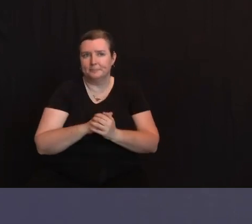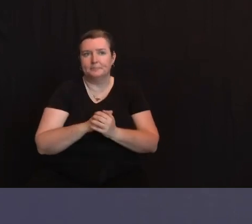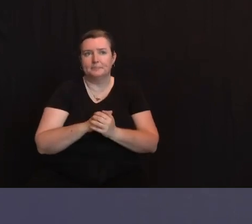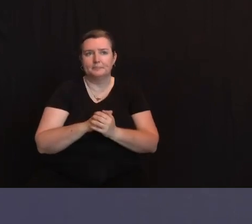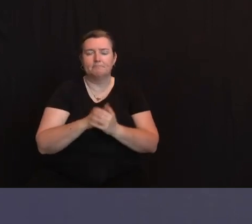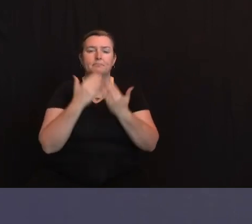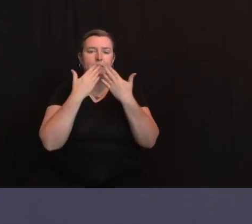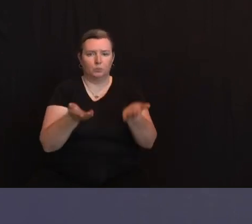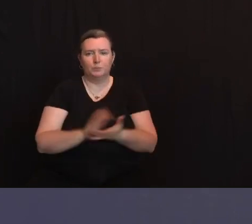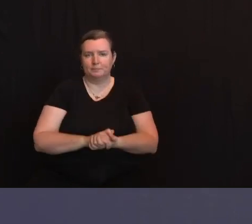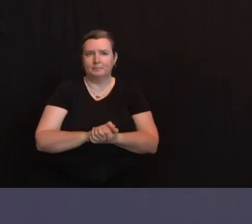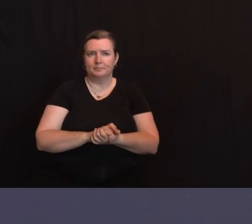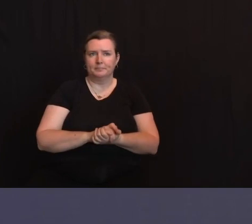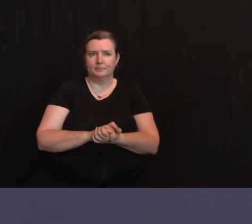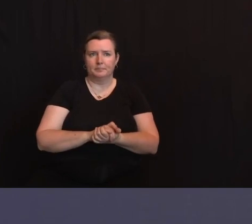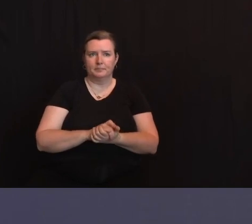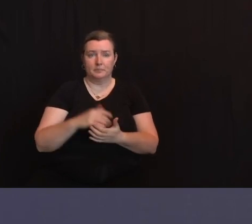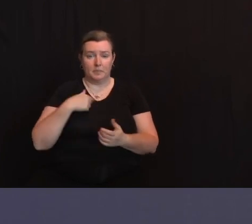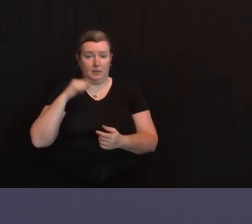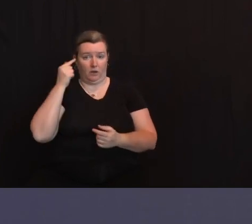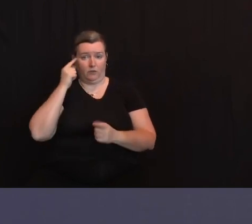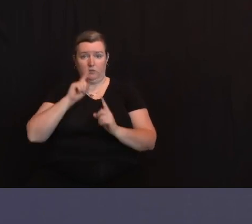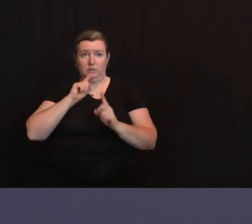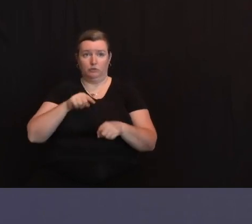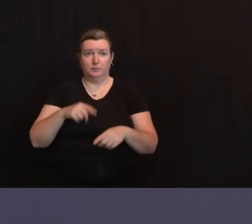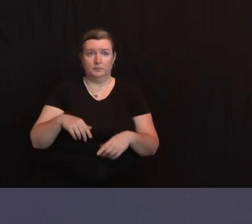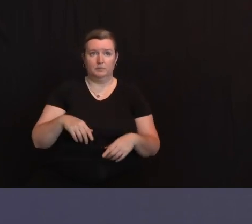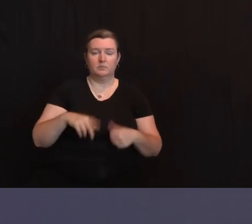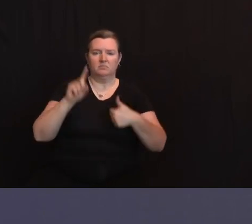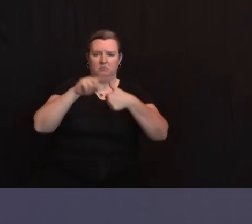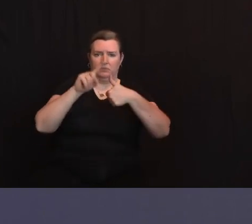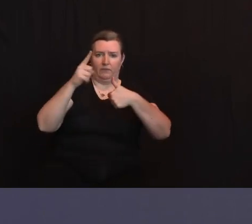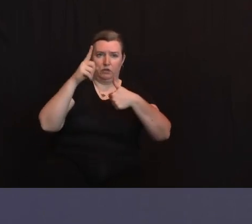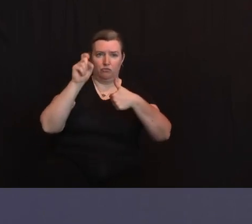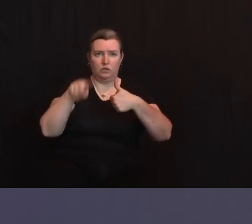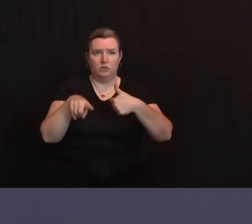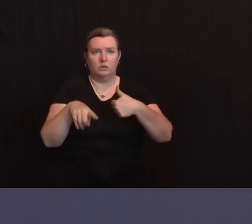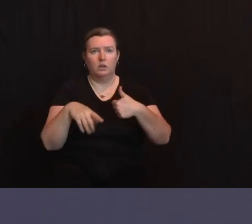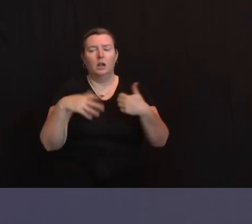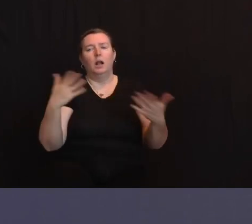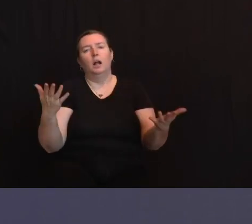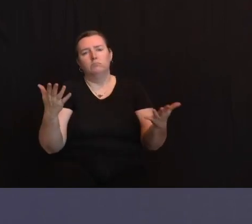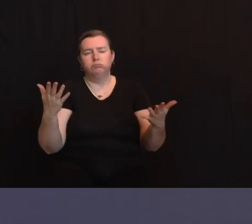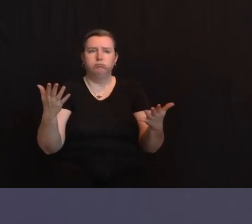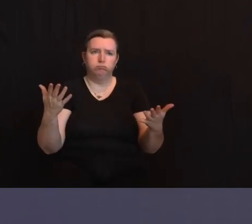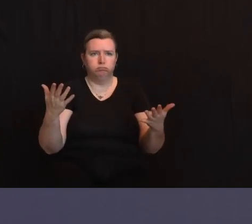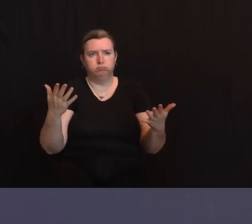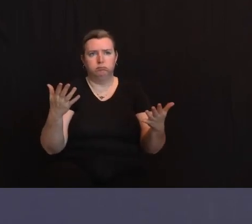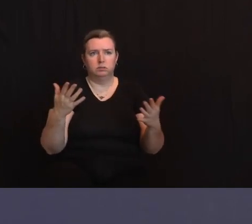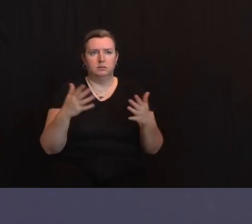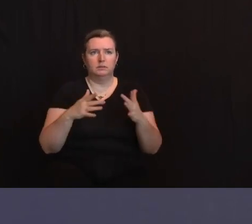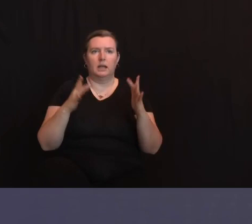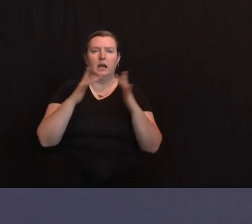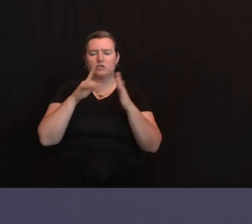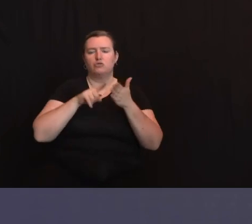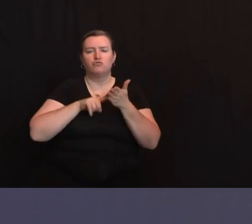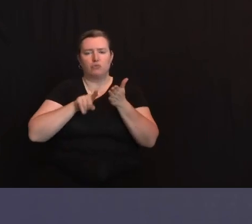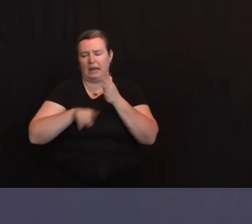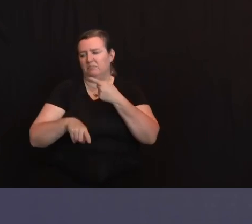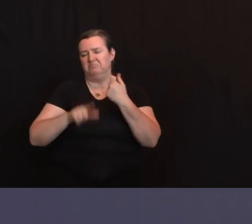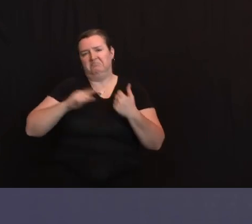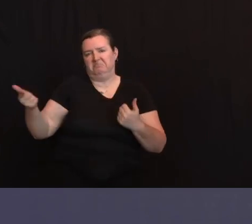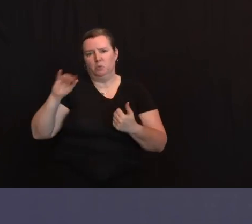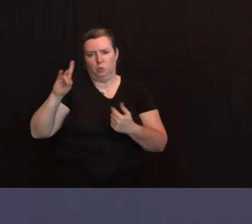I'm qualified to answer the first question, at least in part, and we'll defer on the contact tracing to Judy.